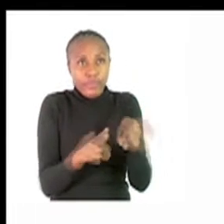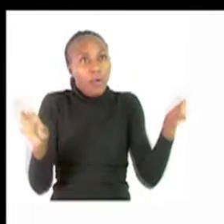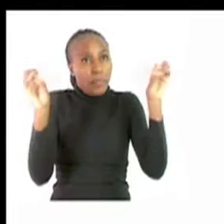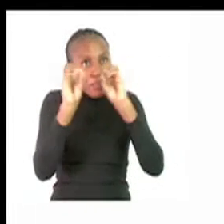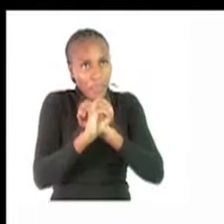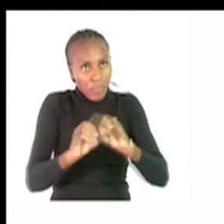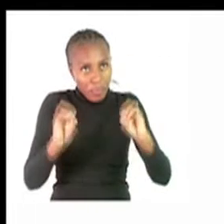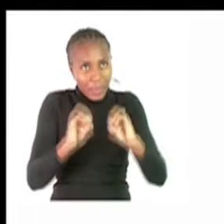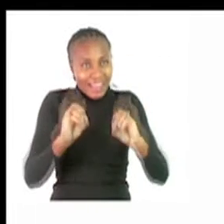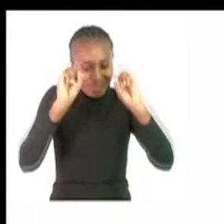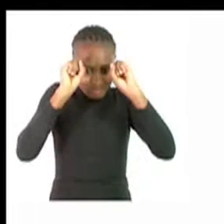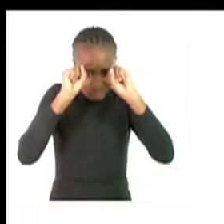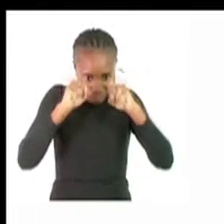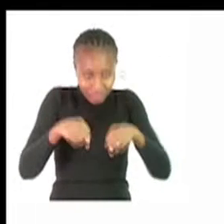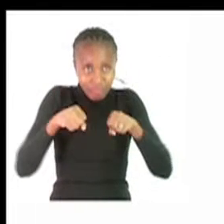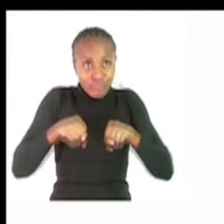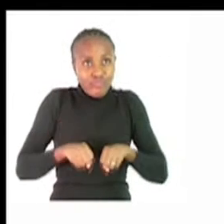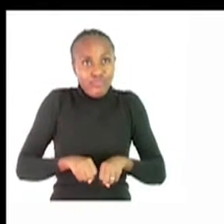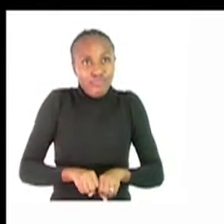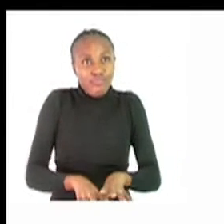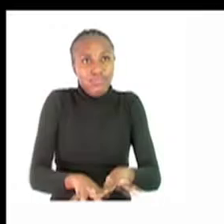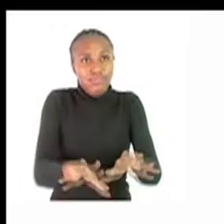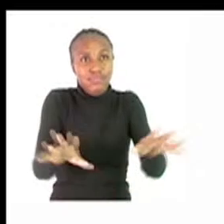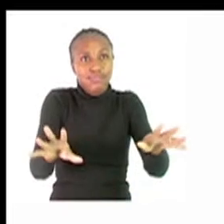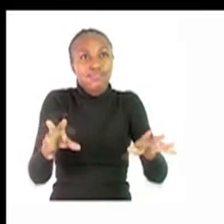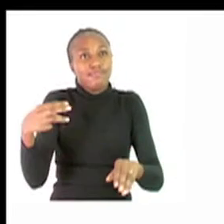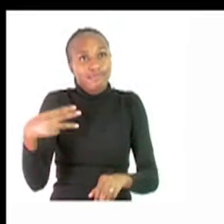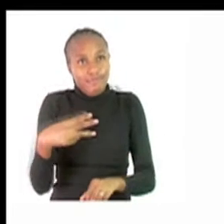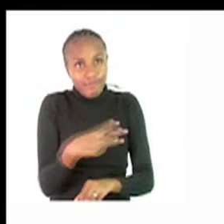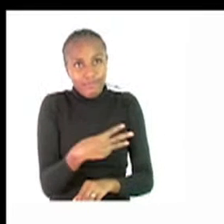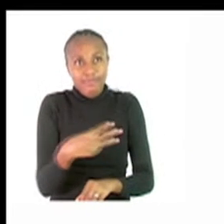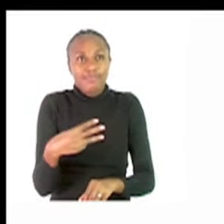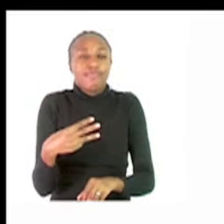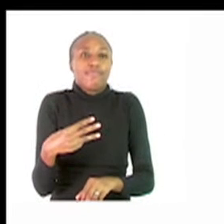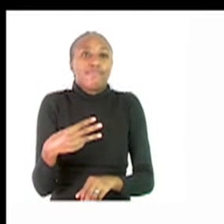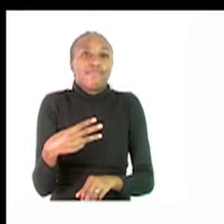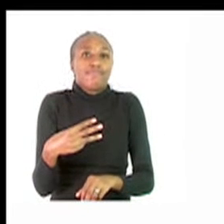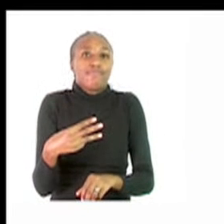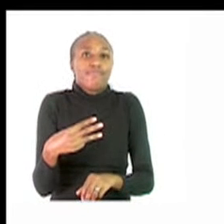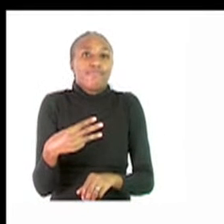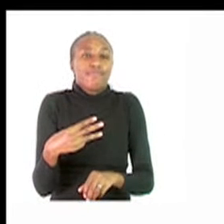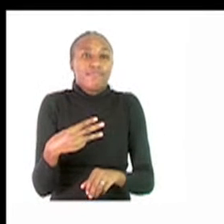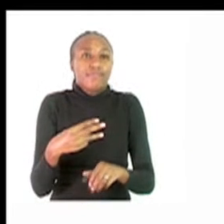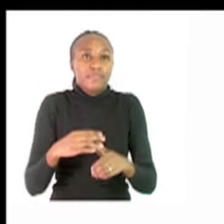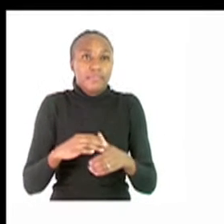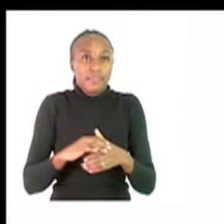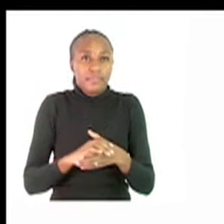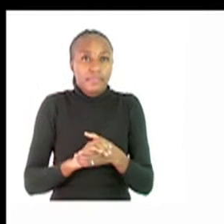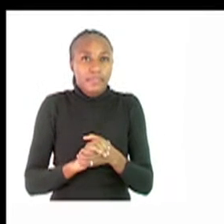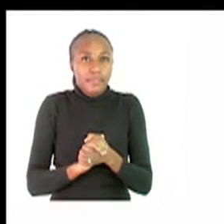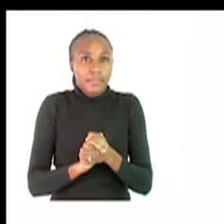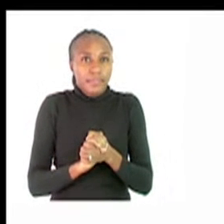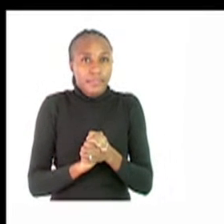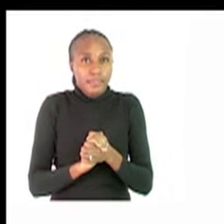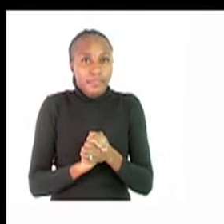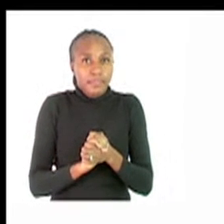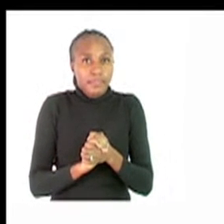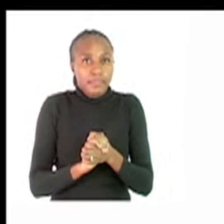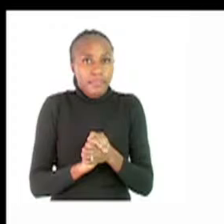sex, you are at risk of contracting HIV because bodily fluids are being